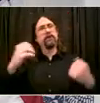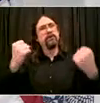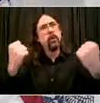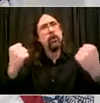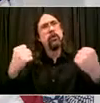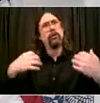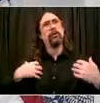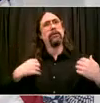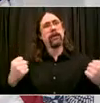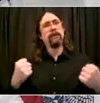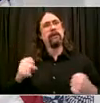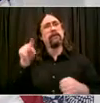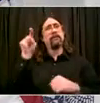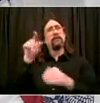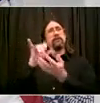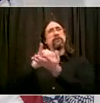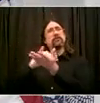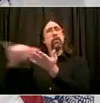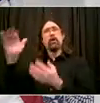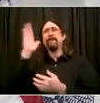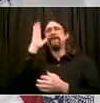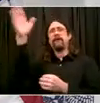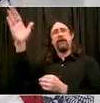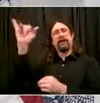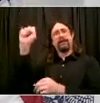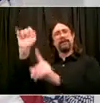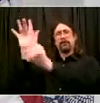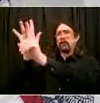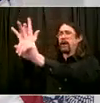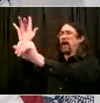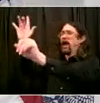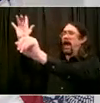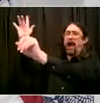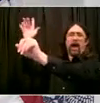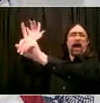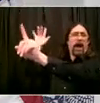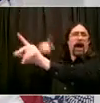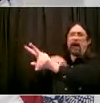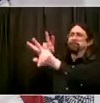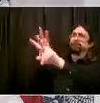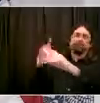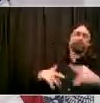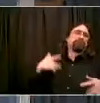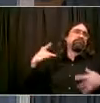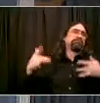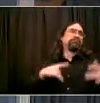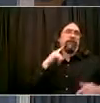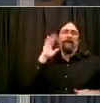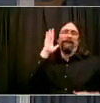Yorkers. And you keep showing the world time and time again what you're made of and why we're going to come back strong. Thank you, everyone.